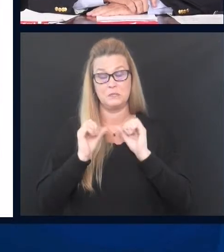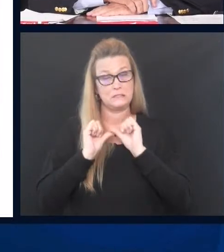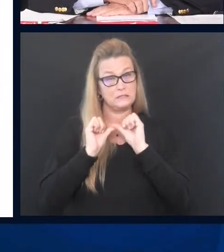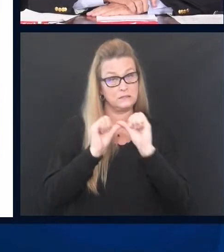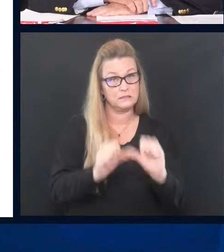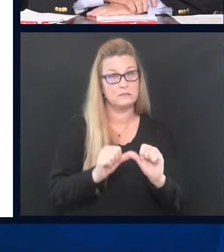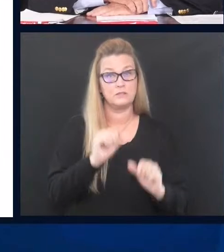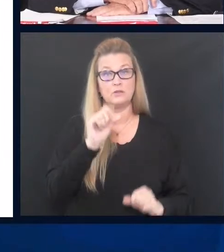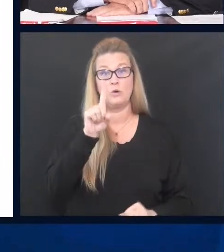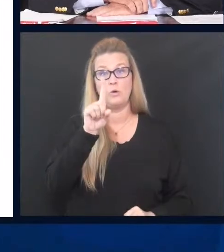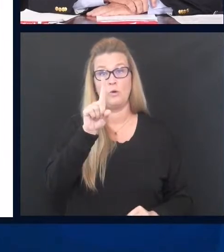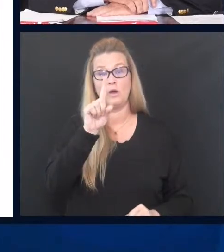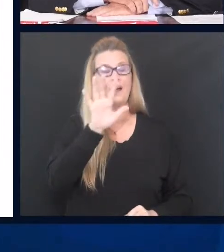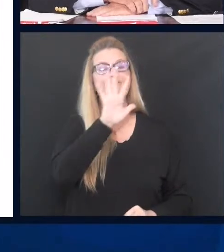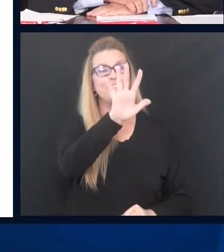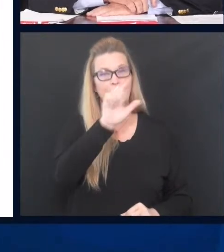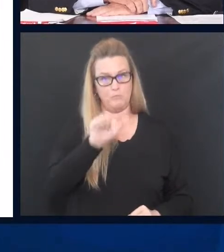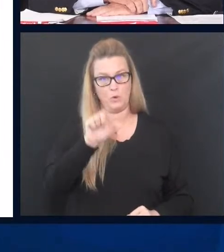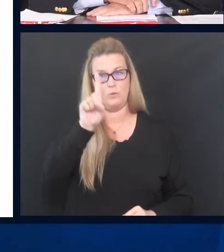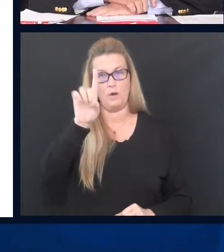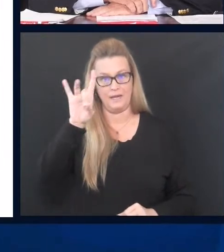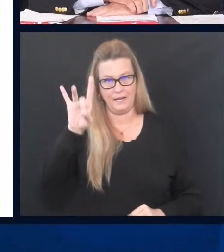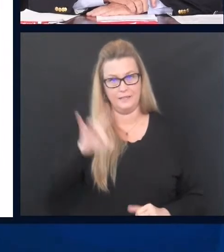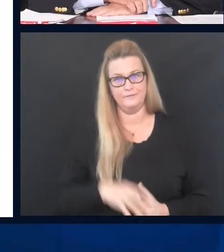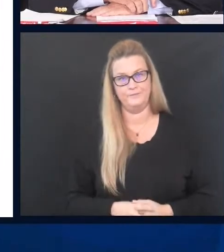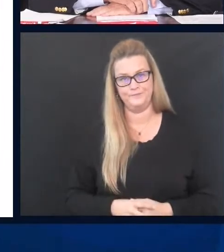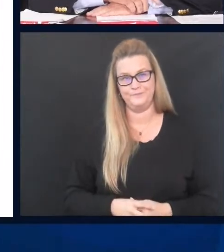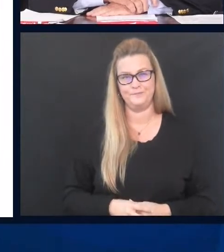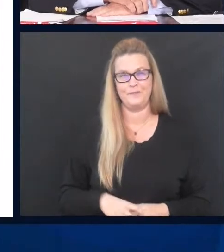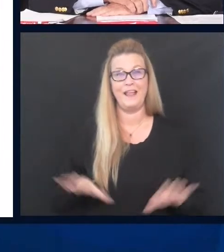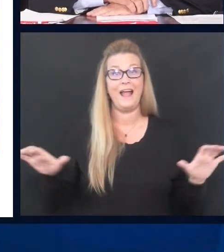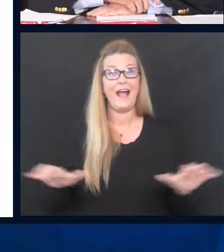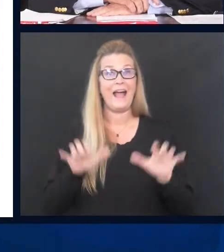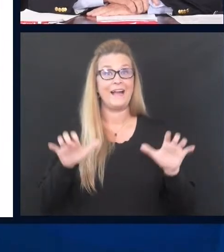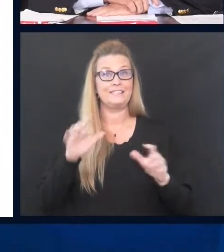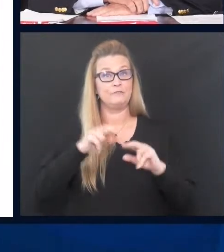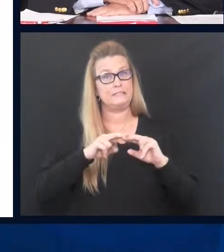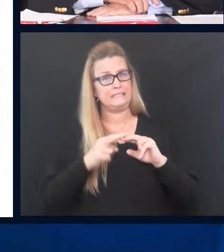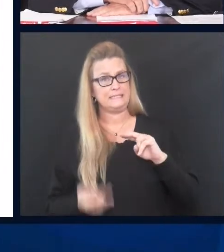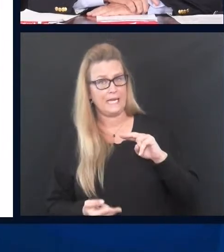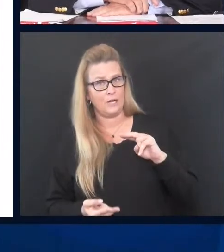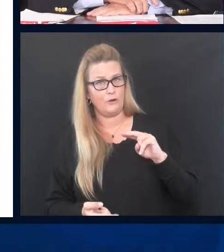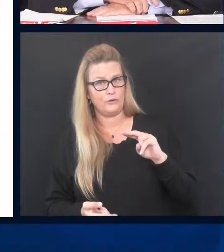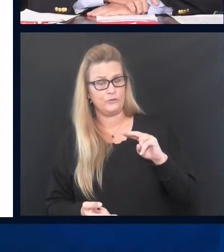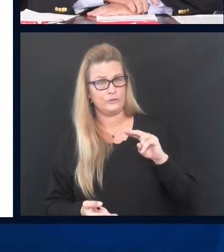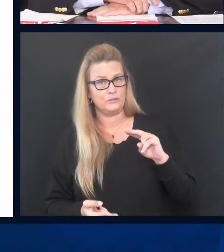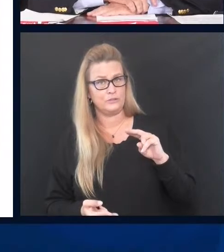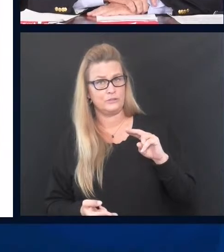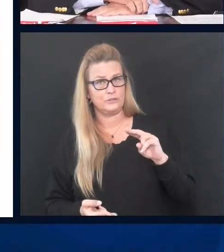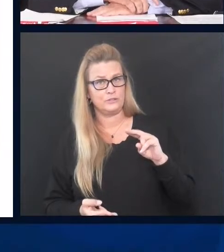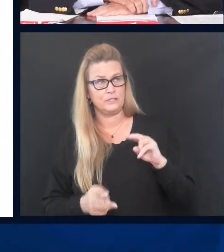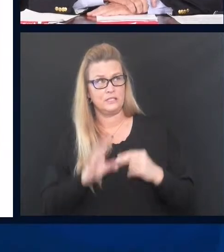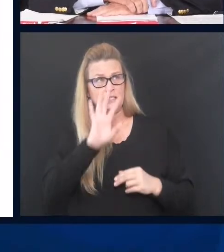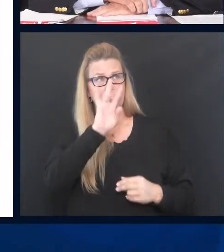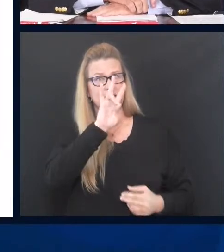at 5.18. Our active cases are down just a teeny bit at